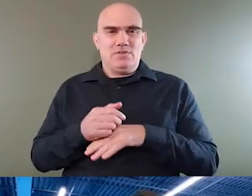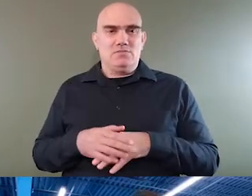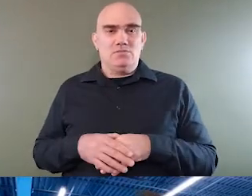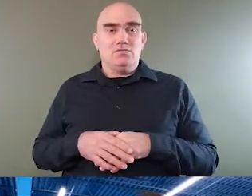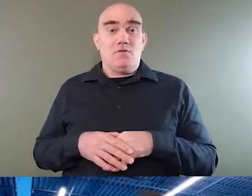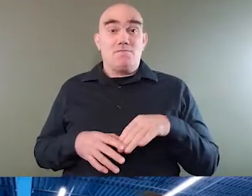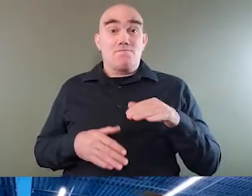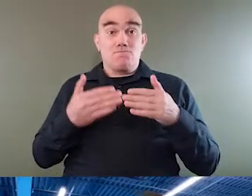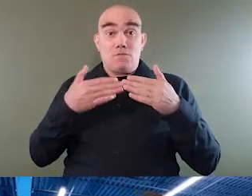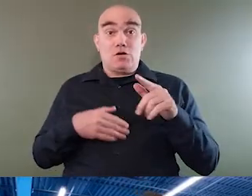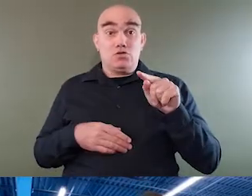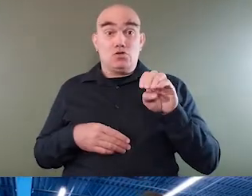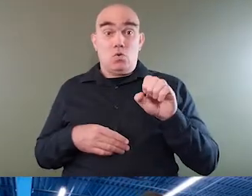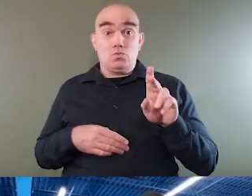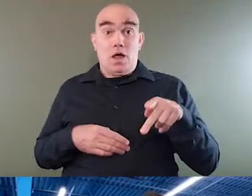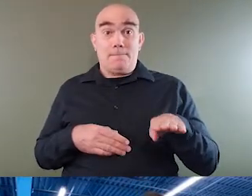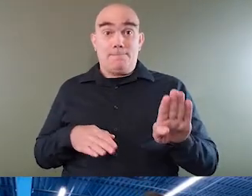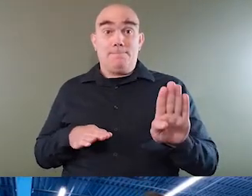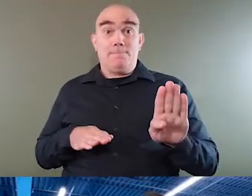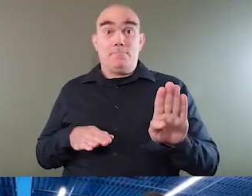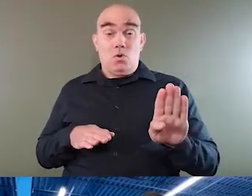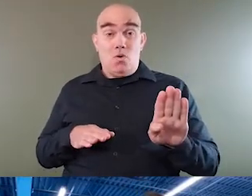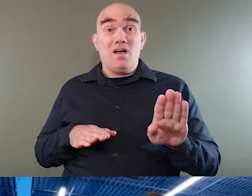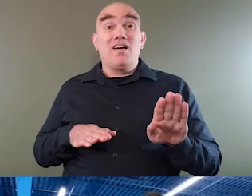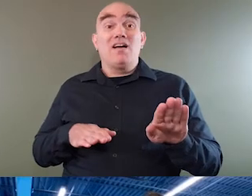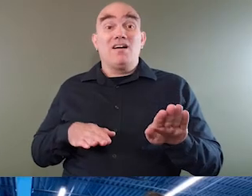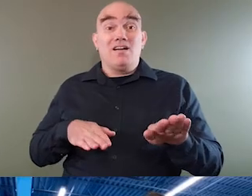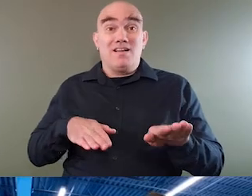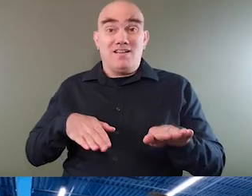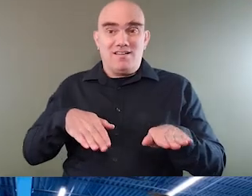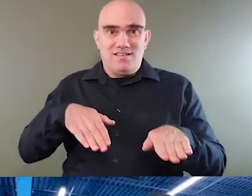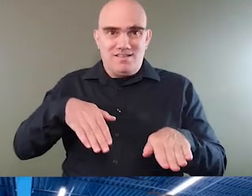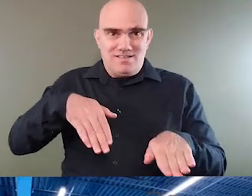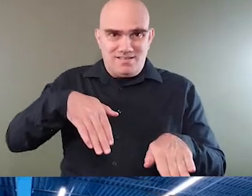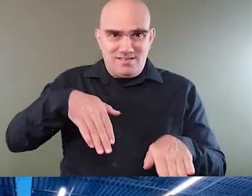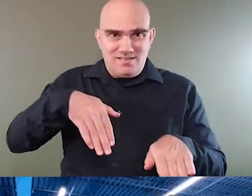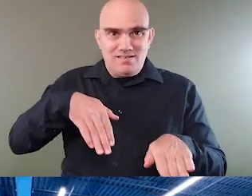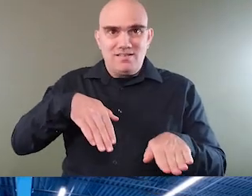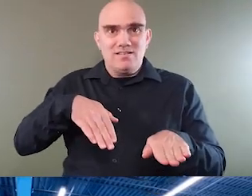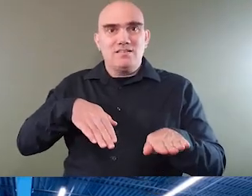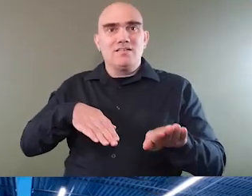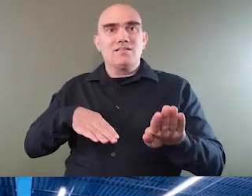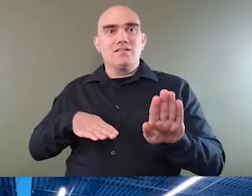up. And take this rocking back and forth just a couple of times.